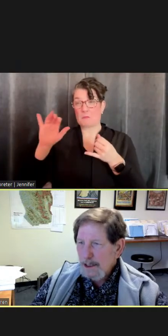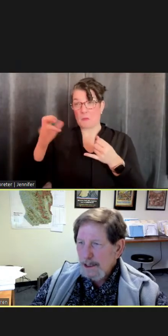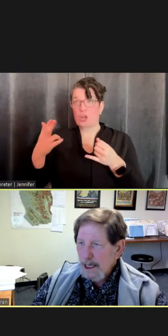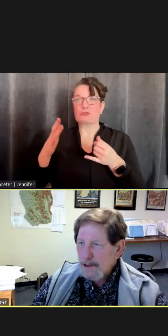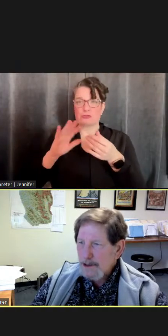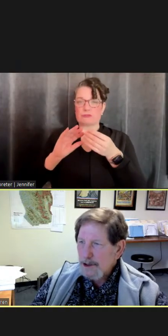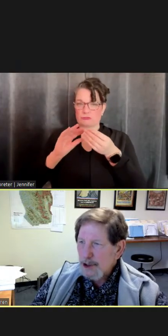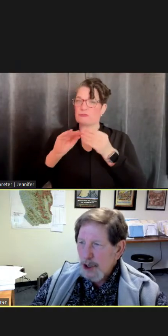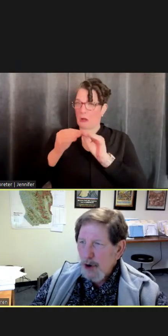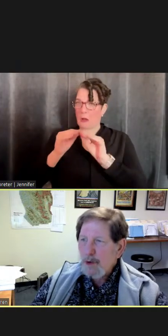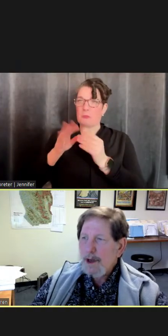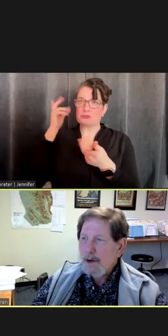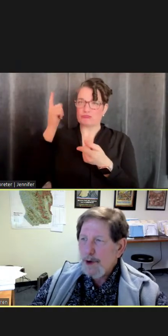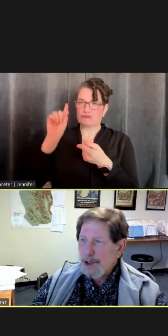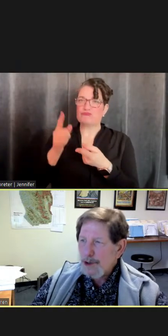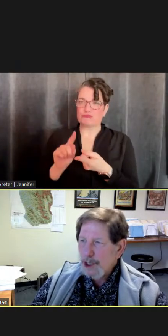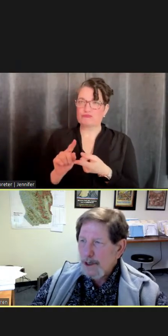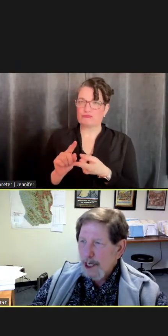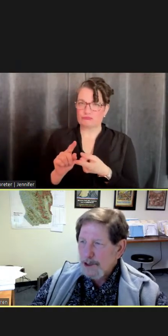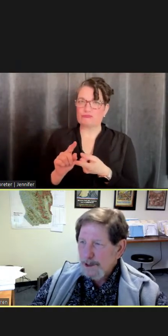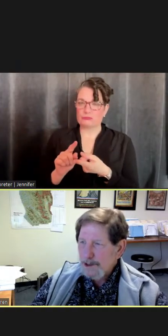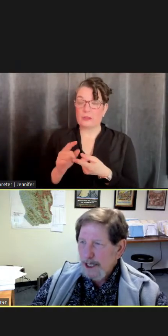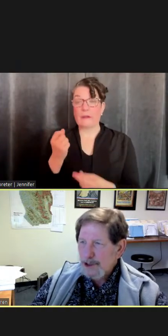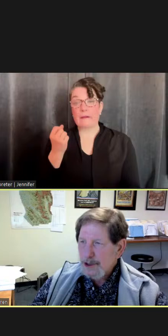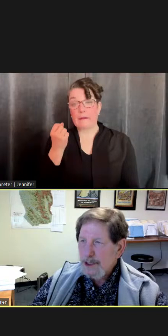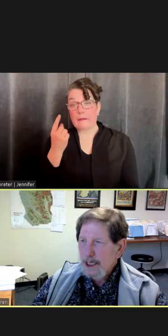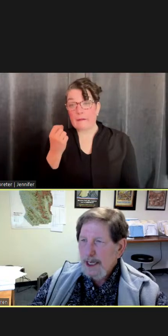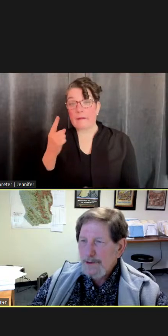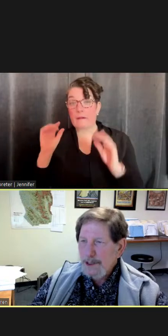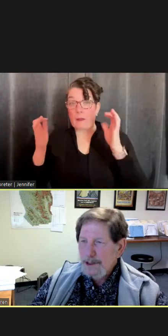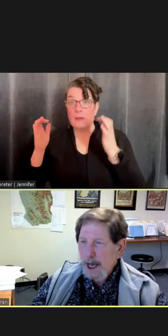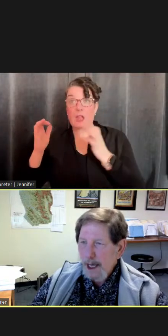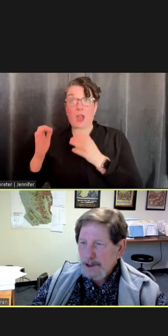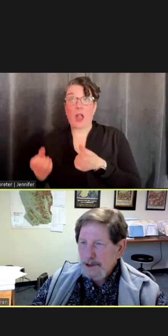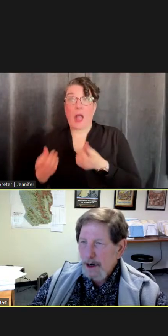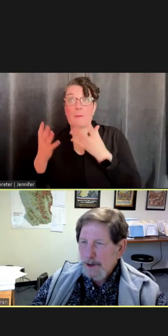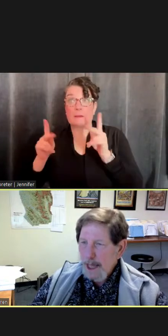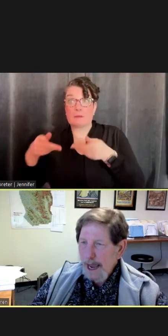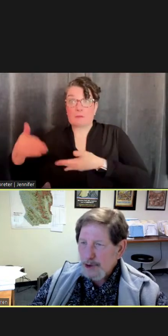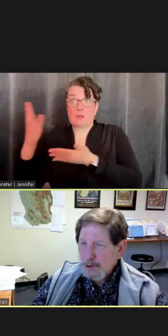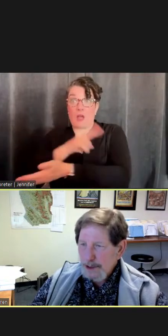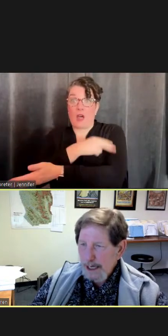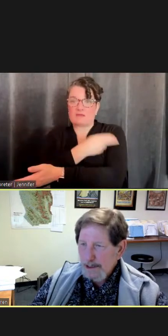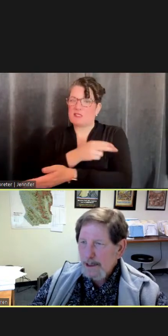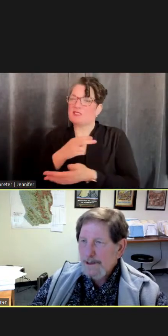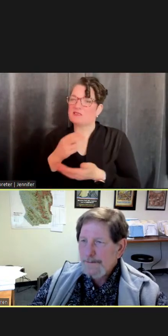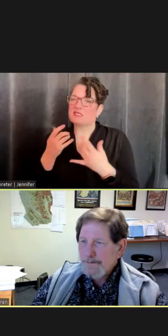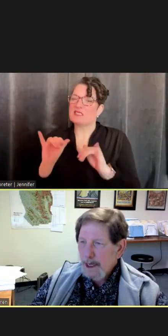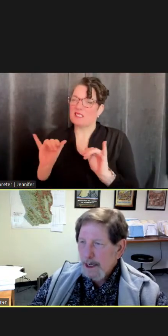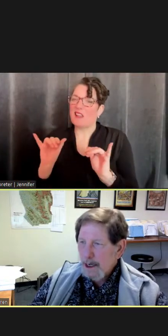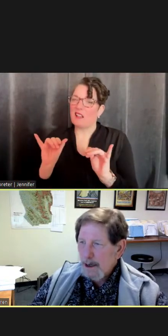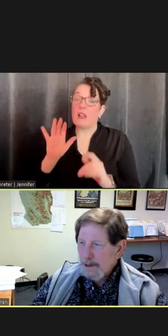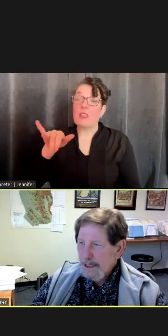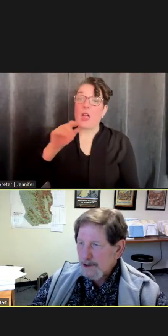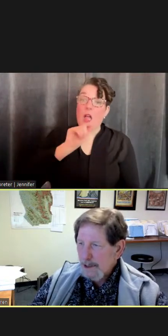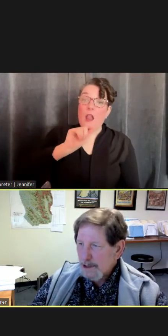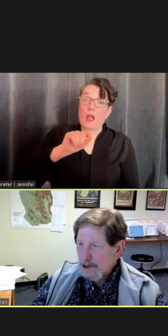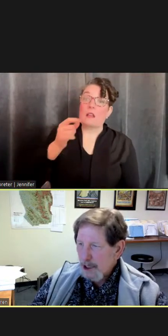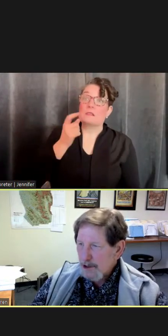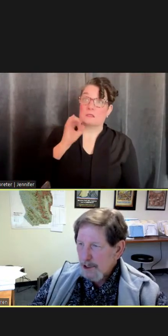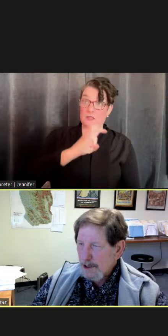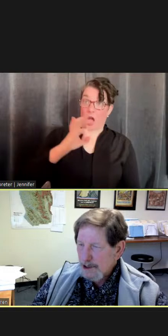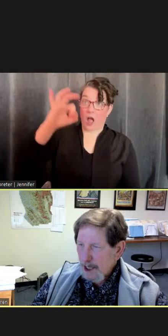a little less low when you look at hospitalizations. The dots are actual data, and that's